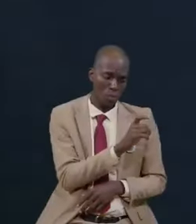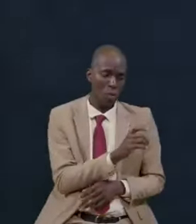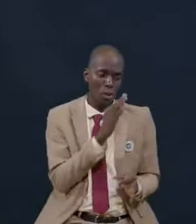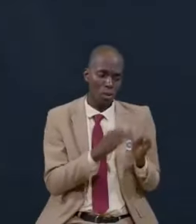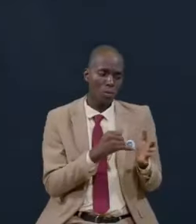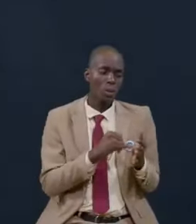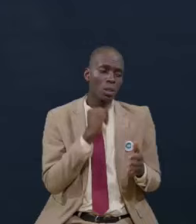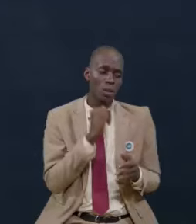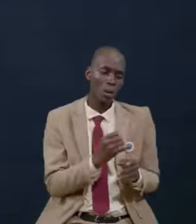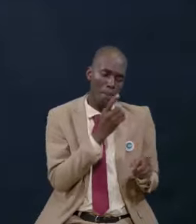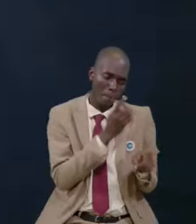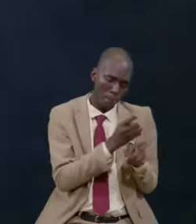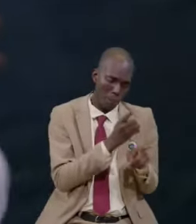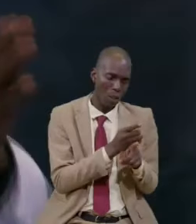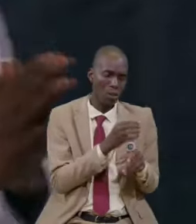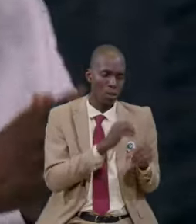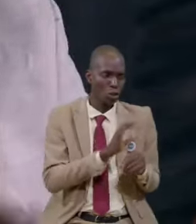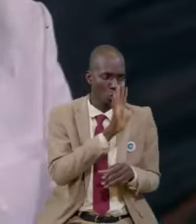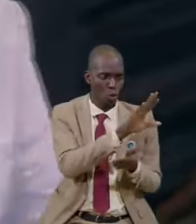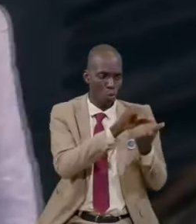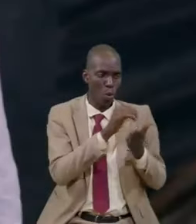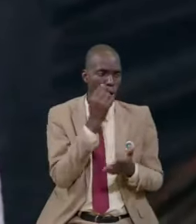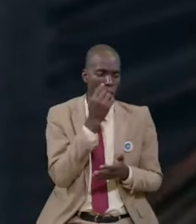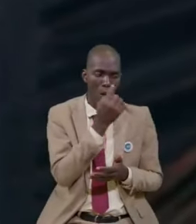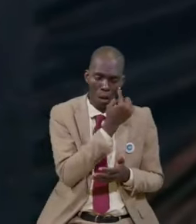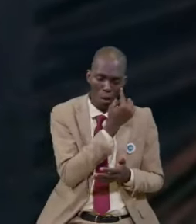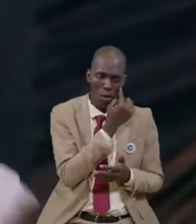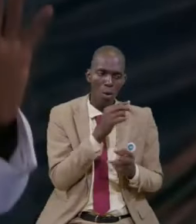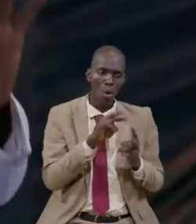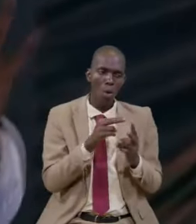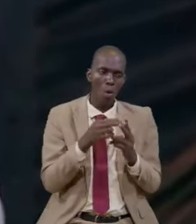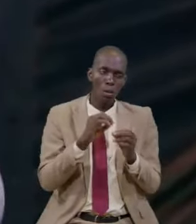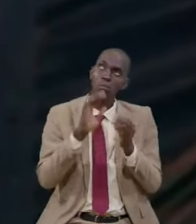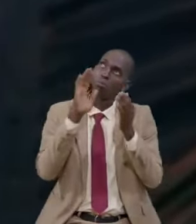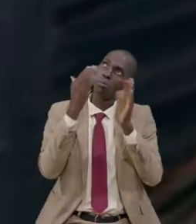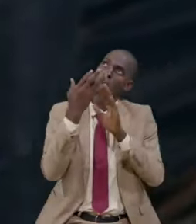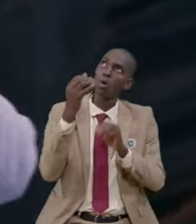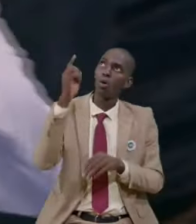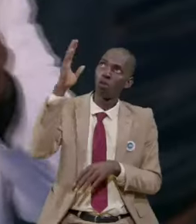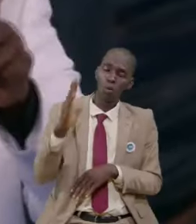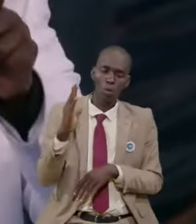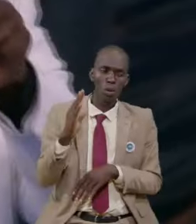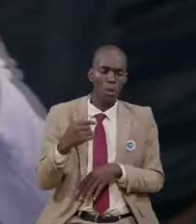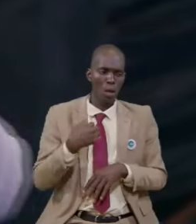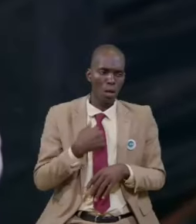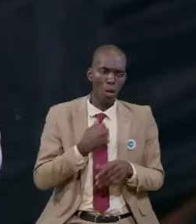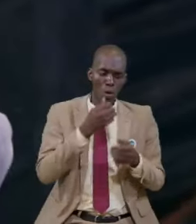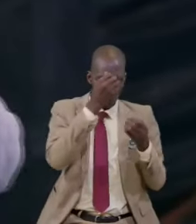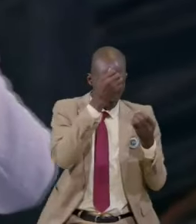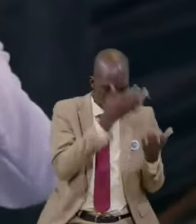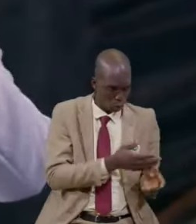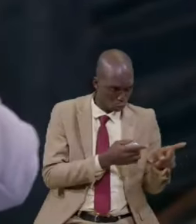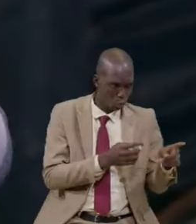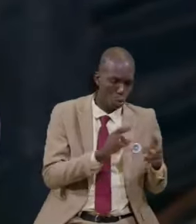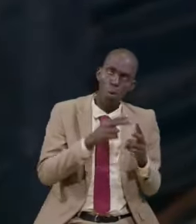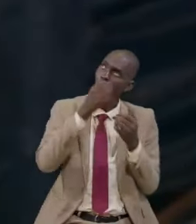God to obey you rather than God, you see to that. But we